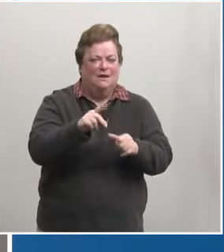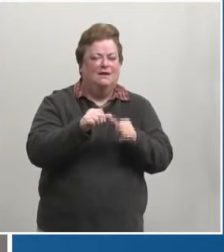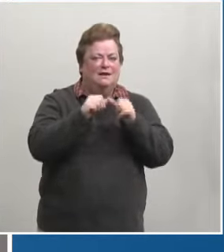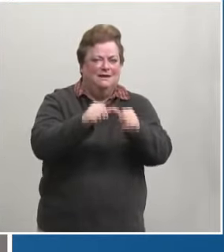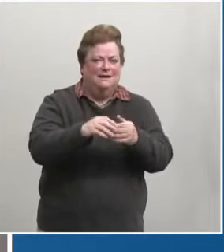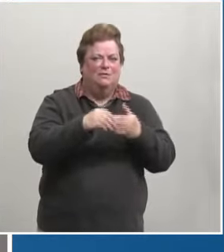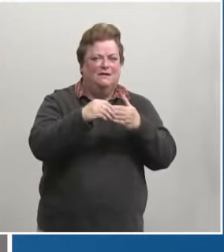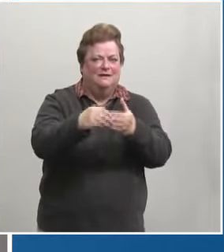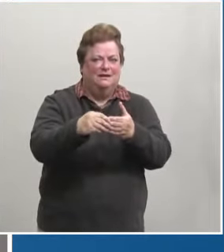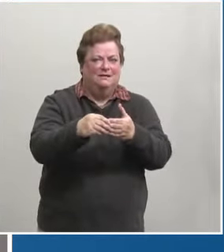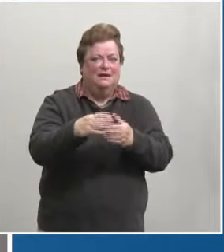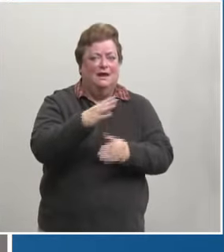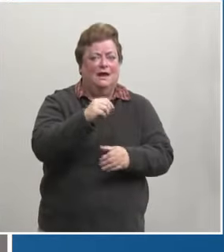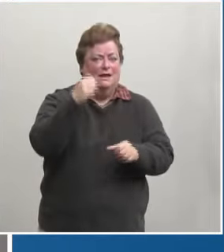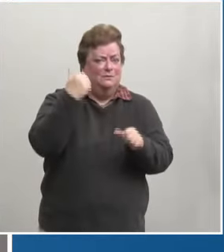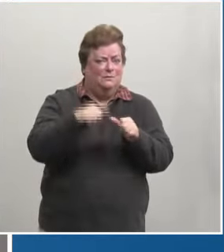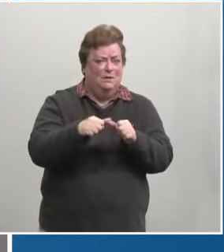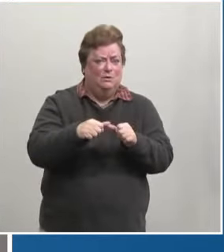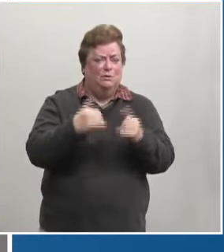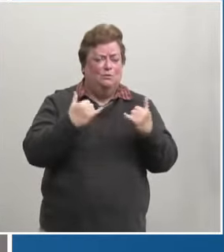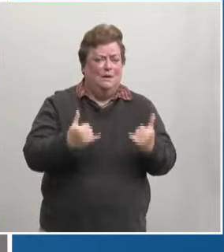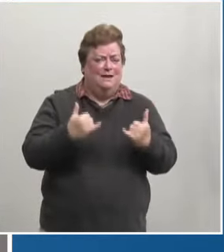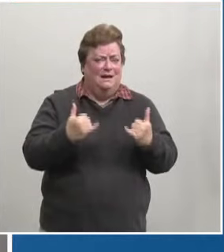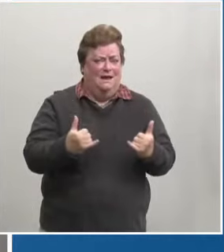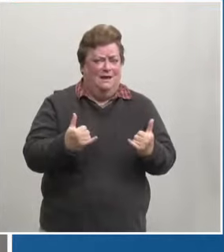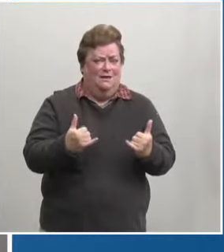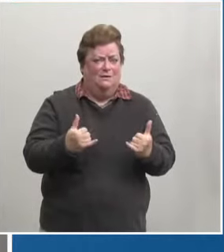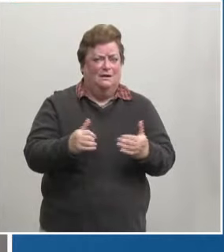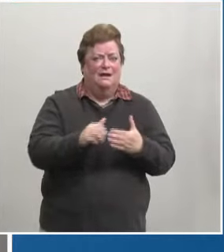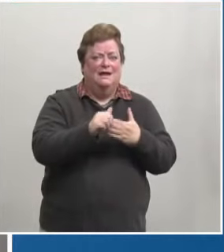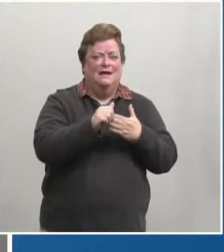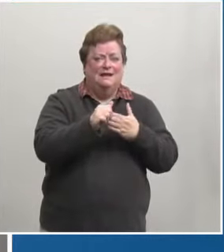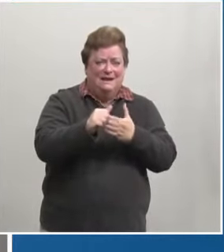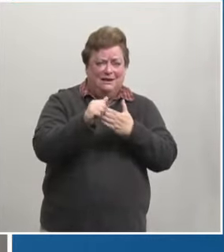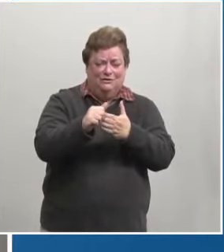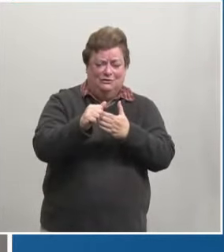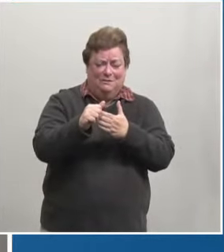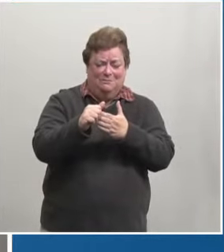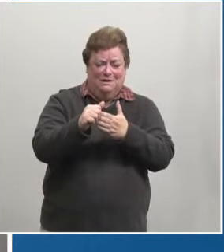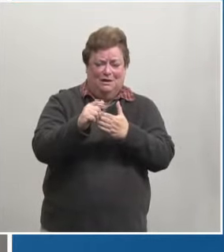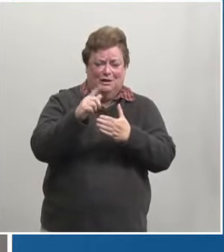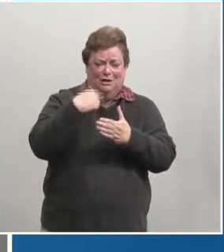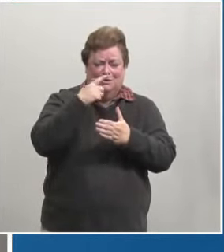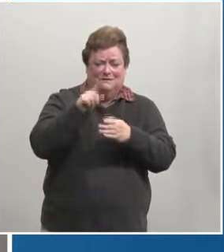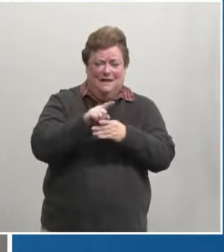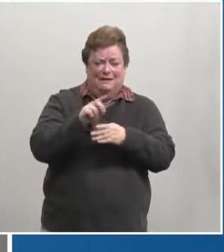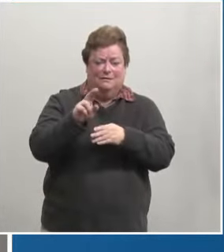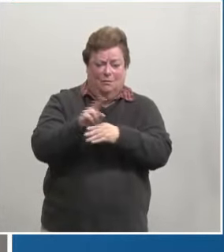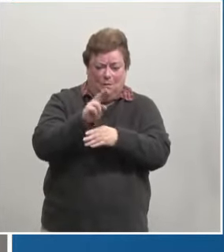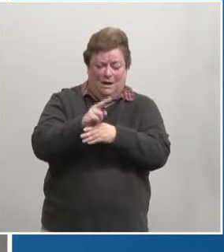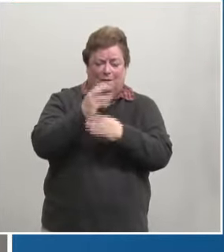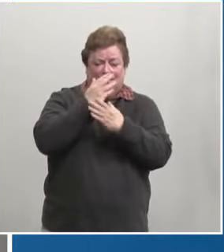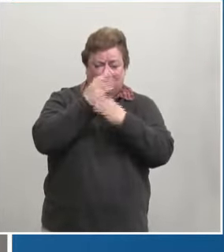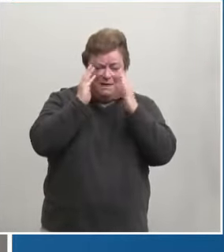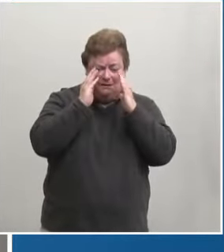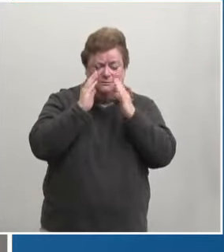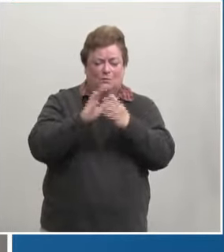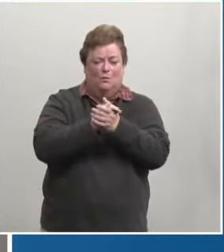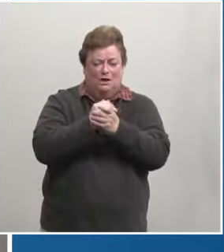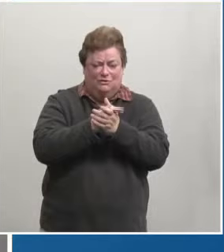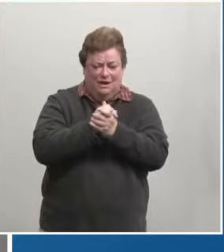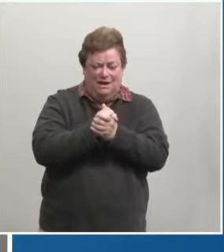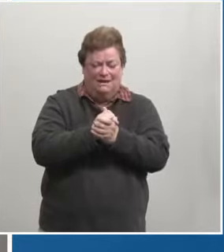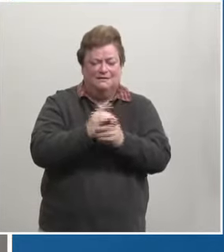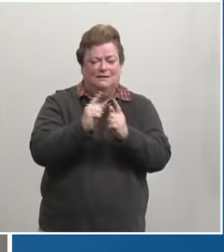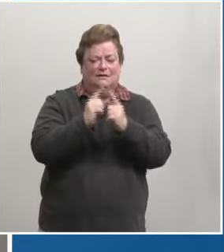leading. And remember, right now, leadership looks like wearing a mask, washing your hands,